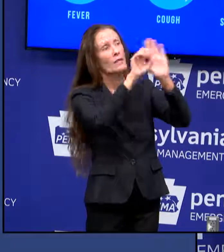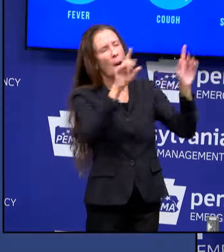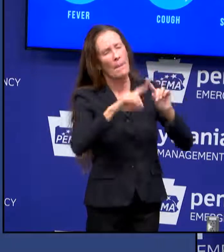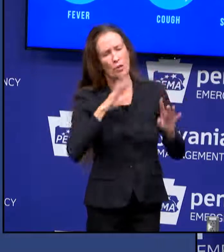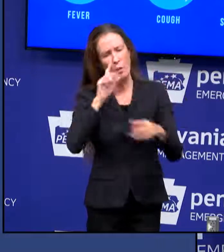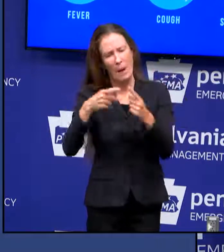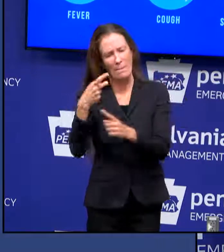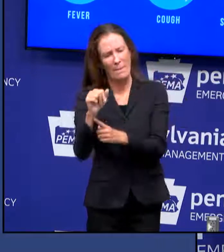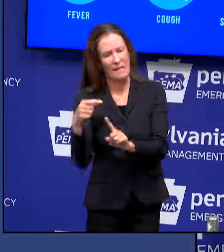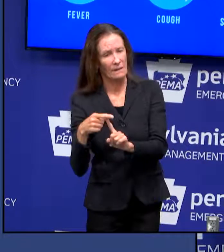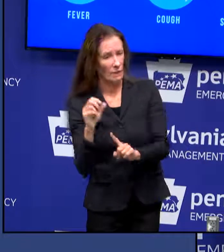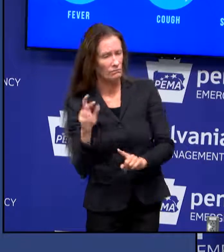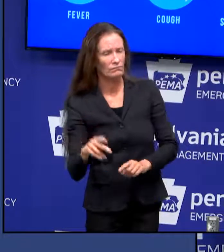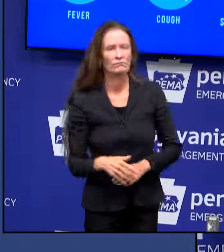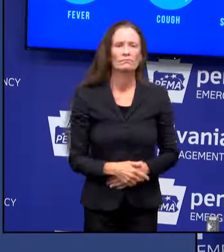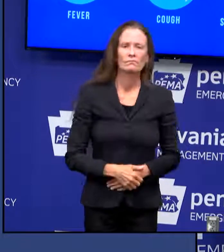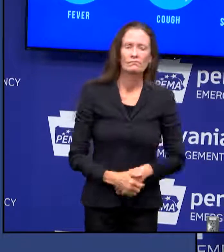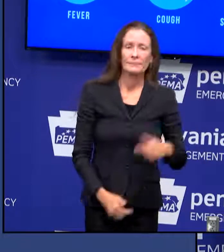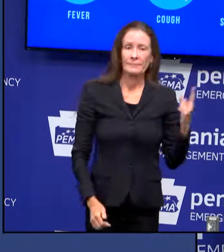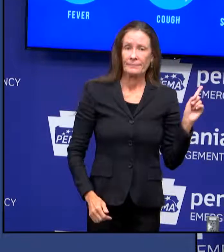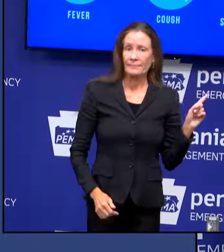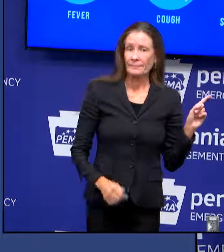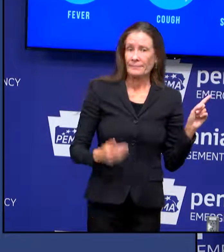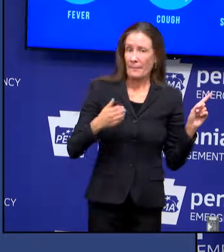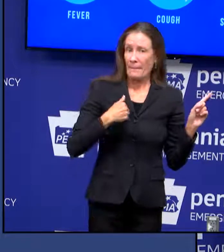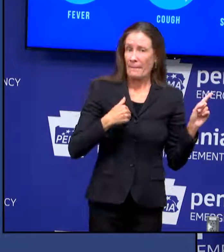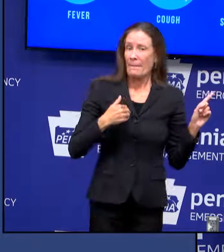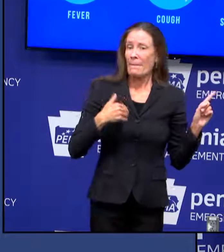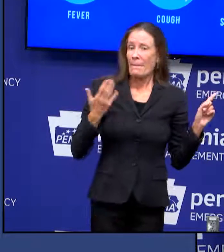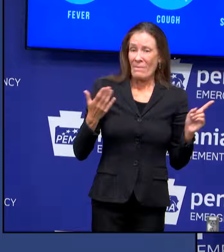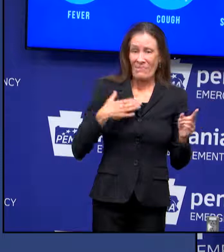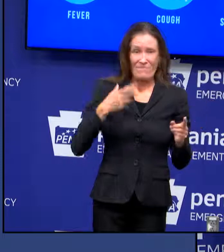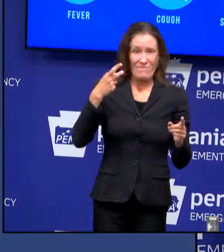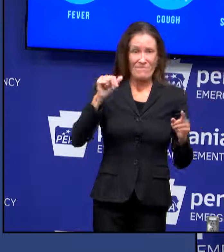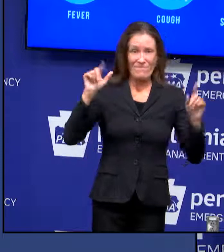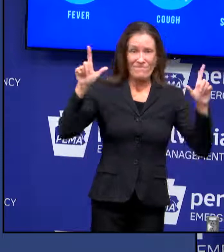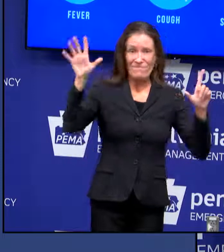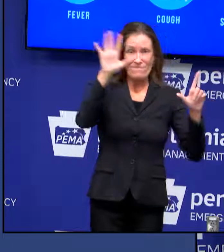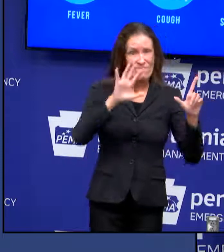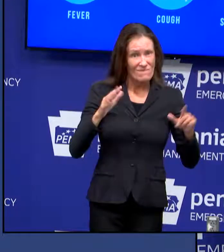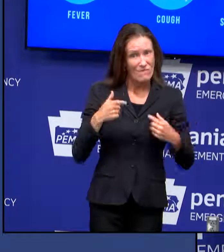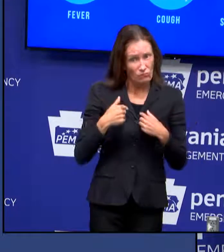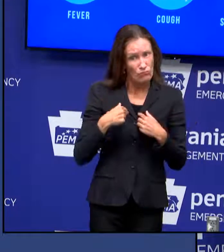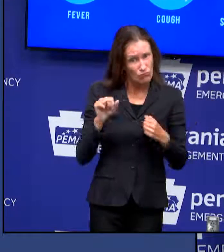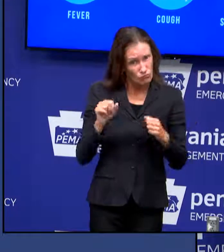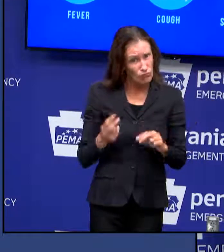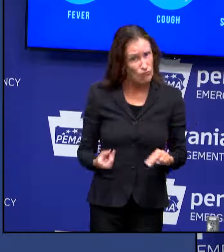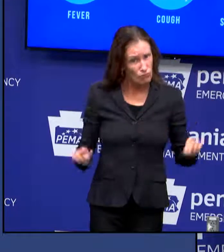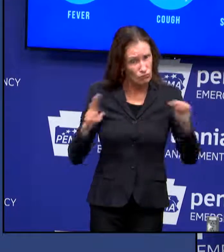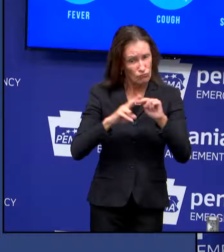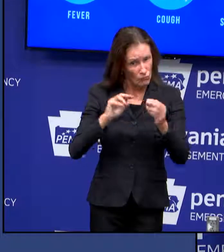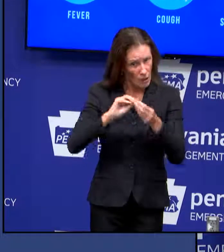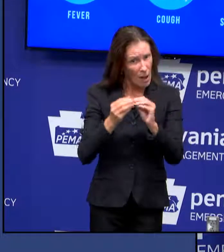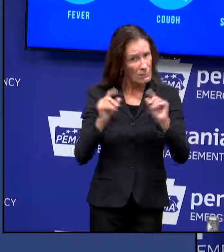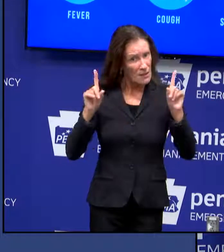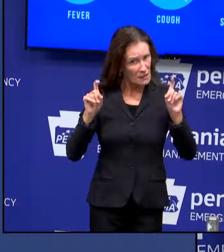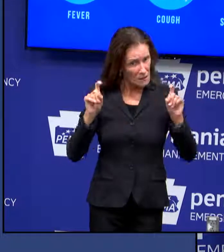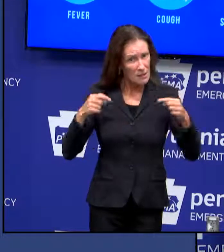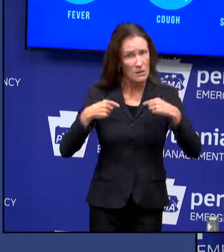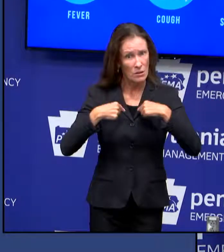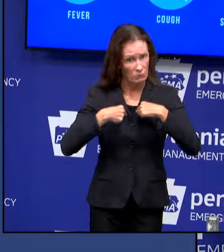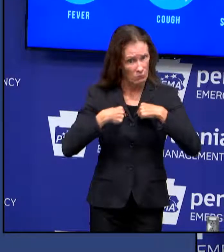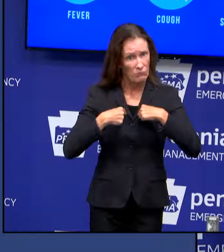he means our state lab, we are doing that. So we are increasing the number of tests we have per day from our state laboratory as well. The